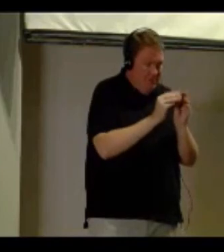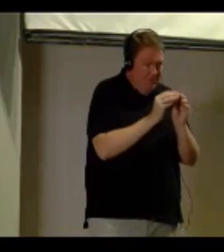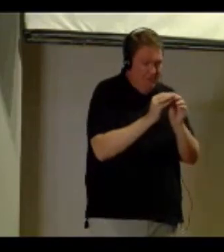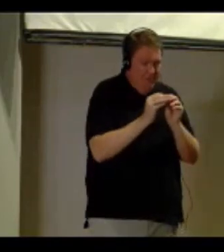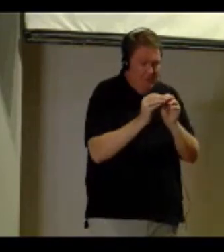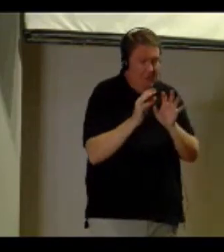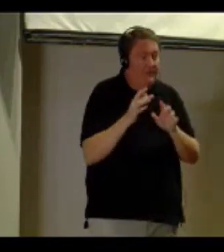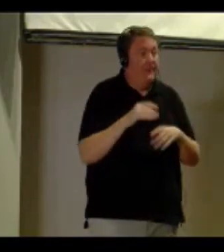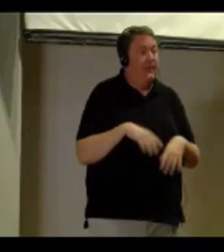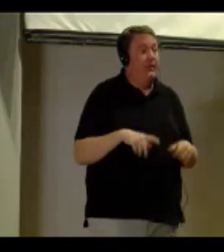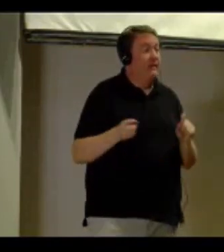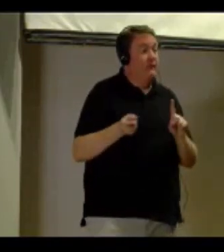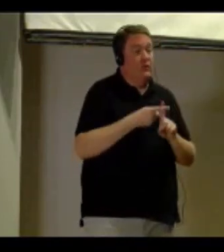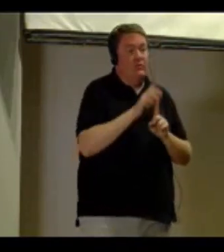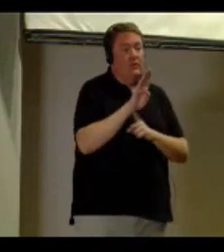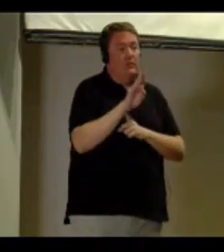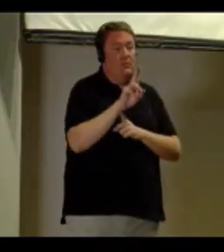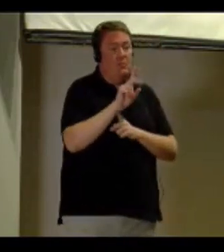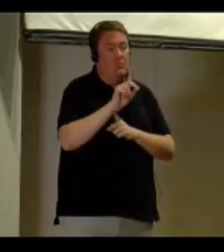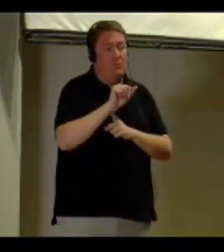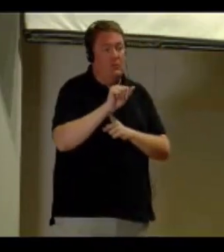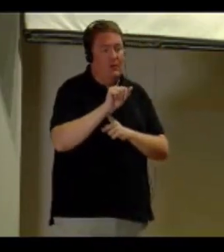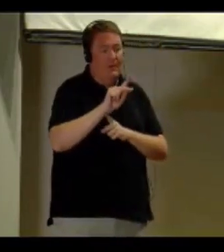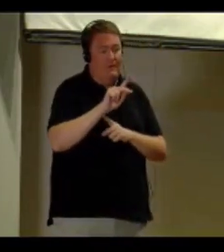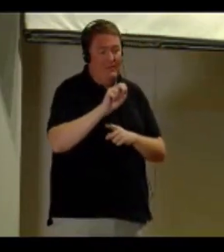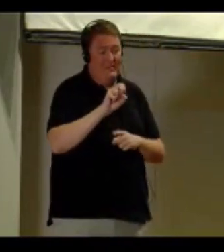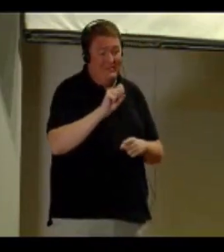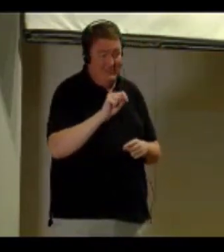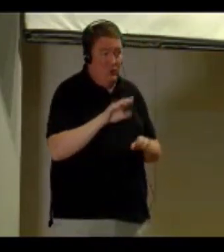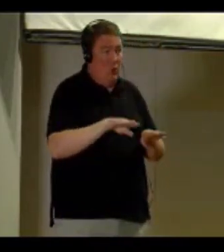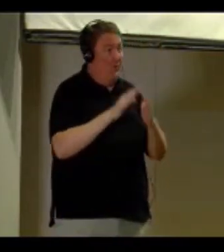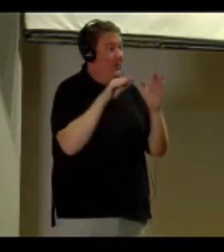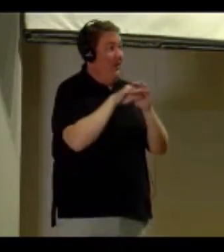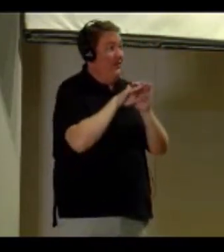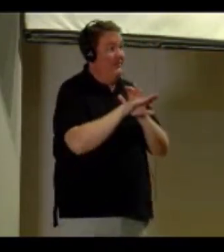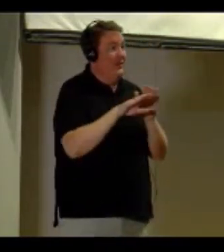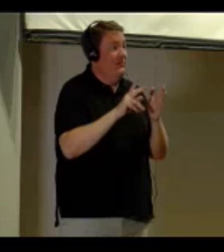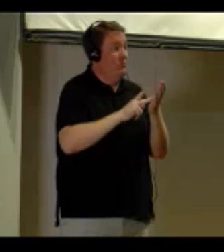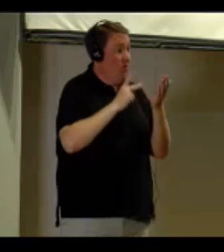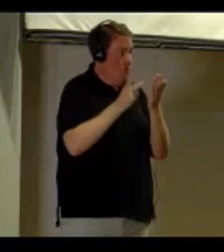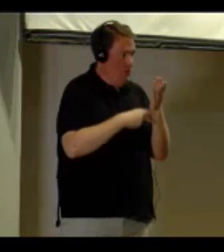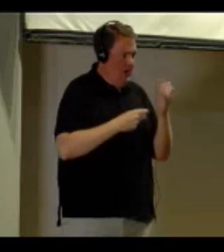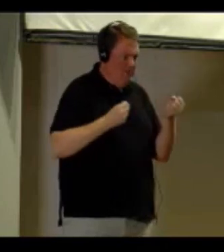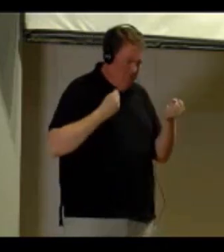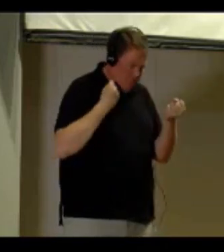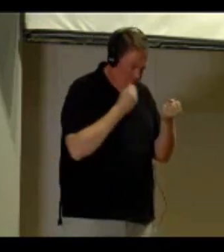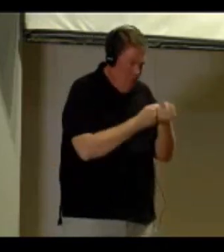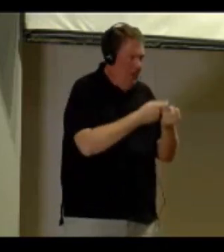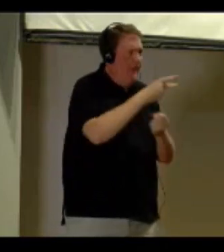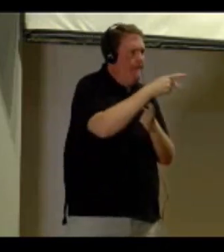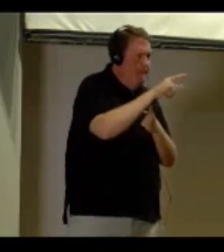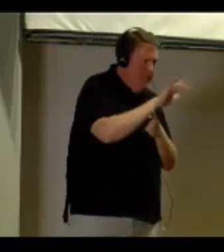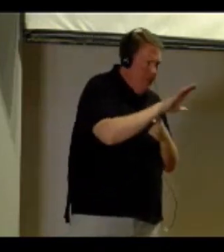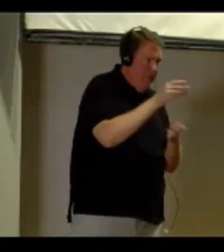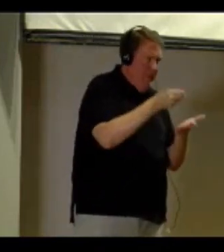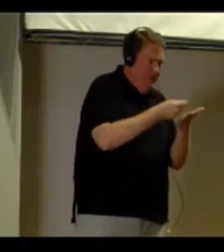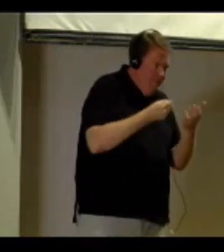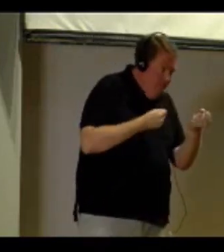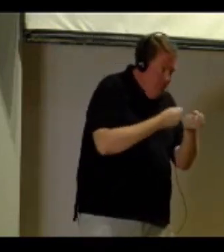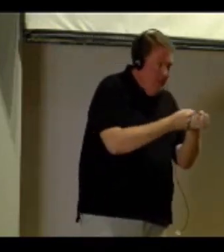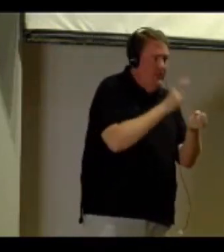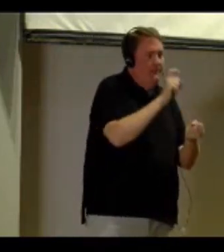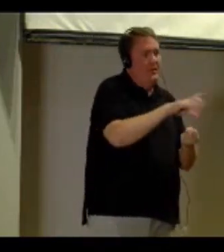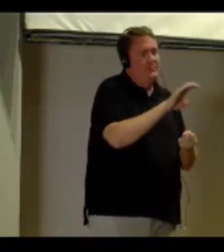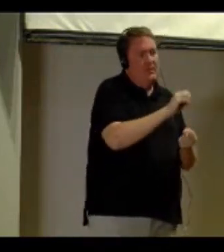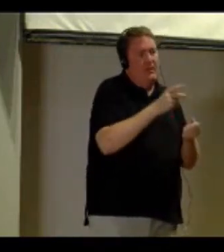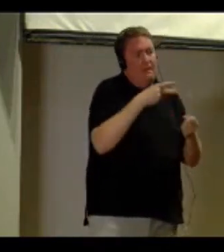2002, the Budapest Open Access Initiative advocated for making publicly funded research publicly available. This